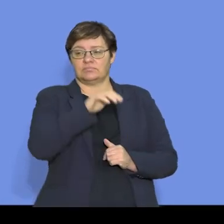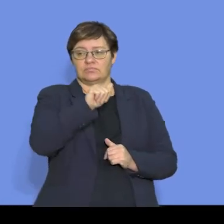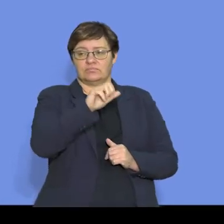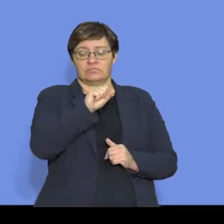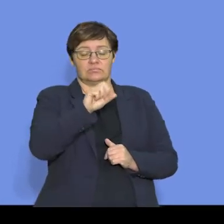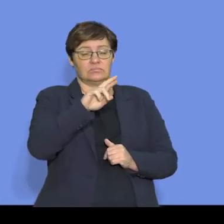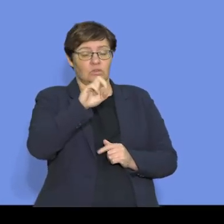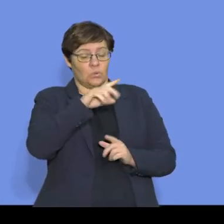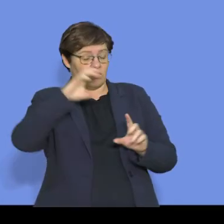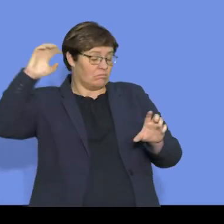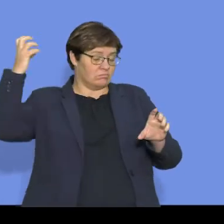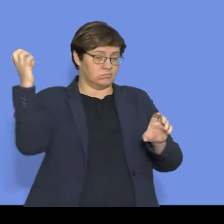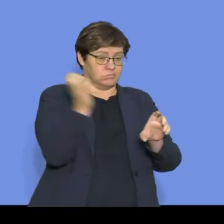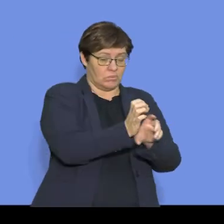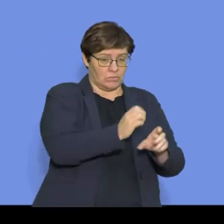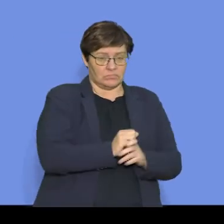asteroid,